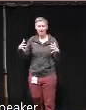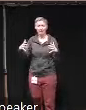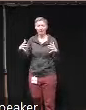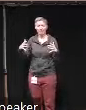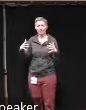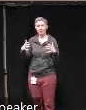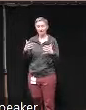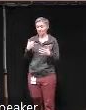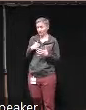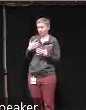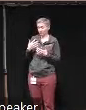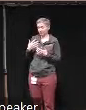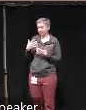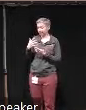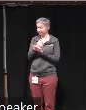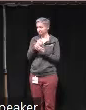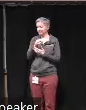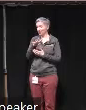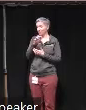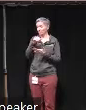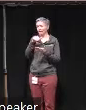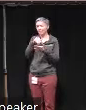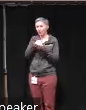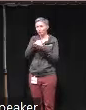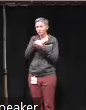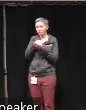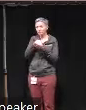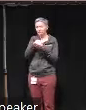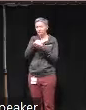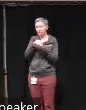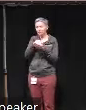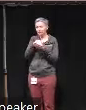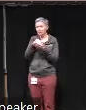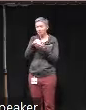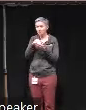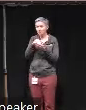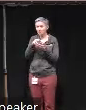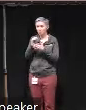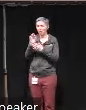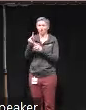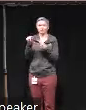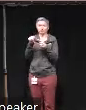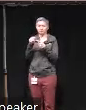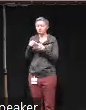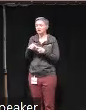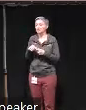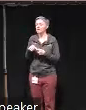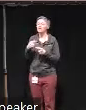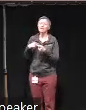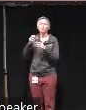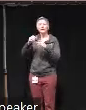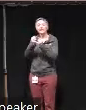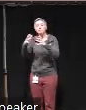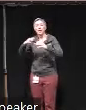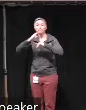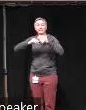400,000 encounter mark in building a new expansions centers, a child center in Science Park,